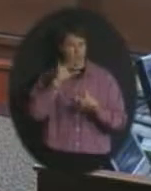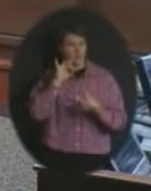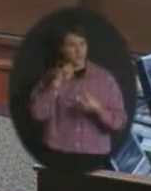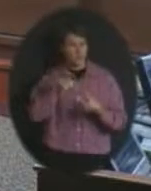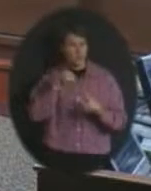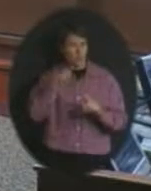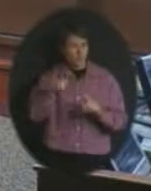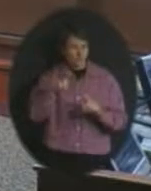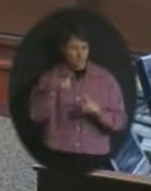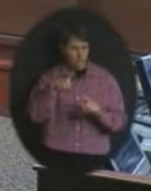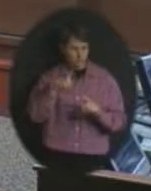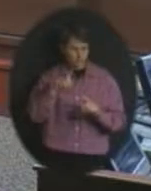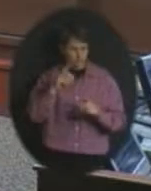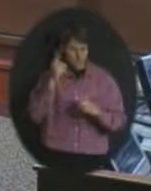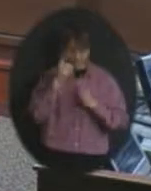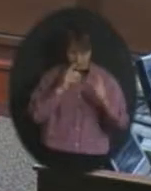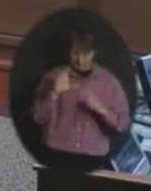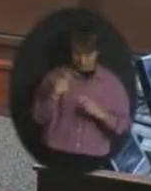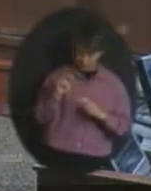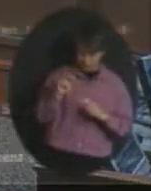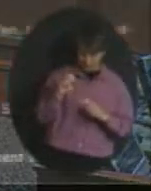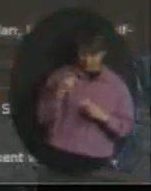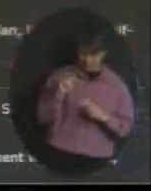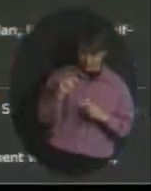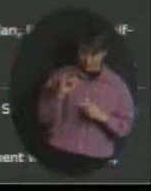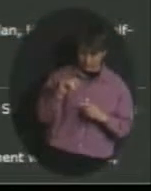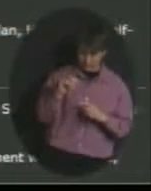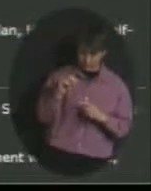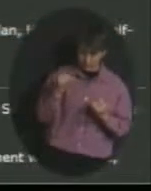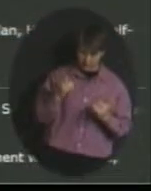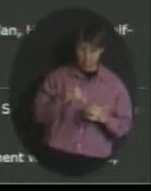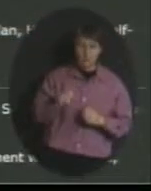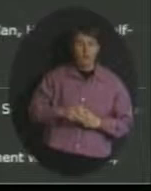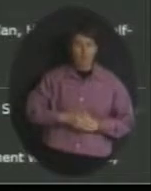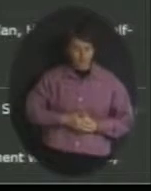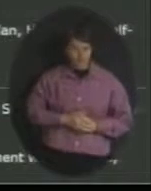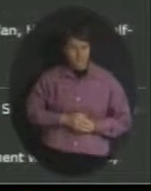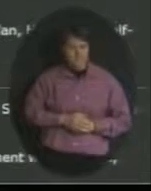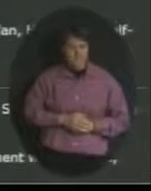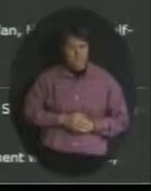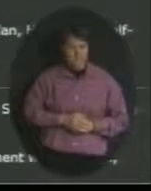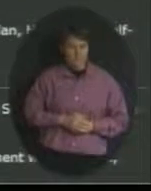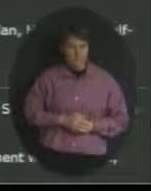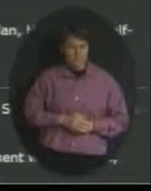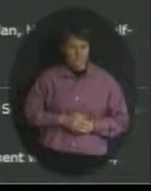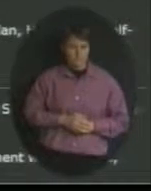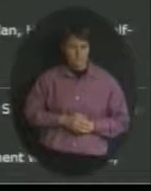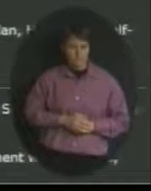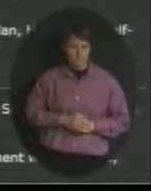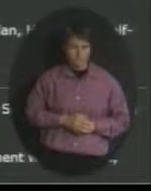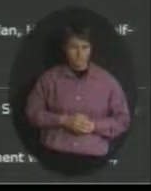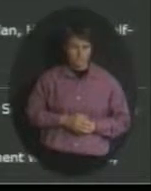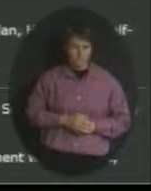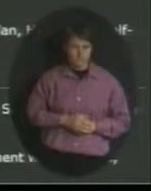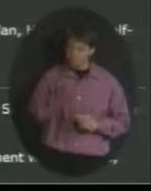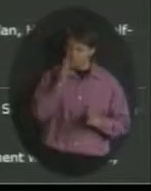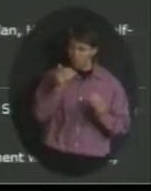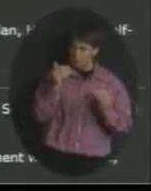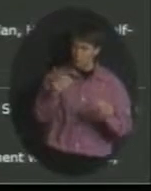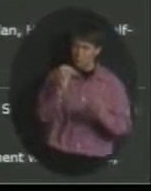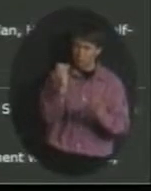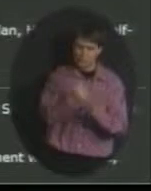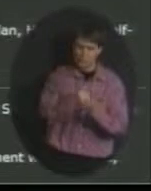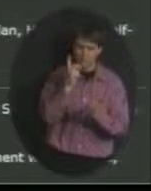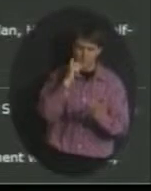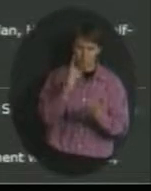Mm-hmm. So it is considered a consent item then. Yes. Okay. I would move for approval